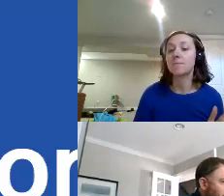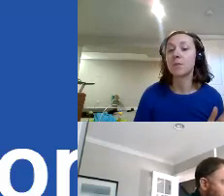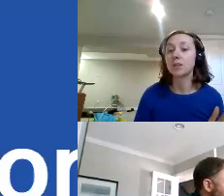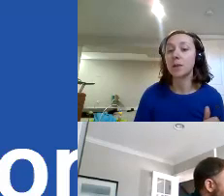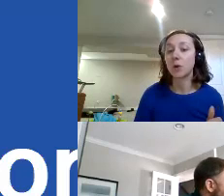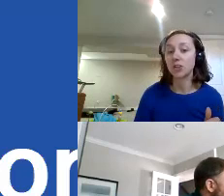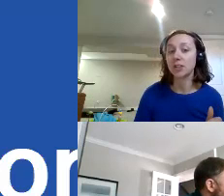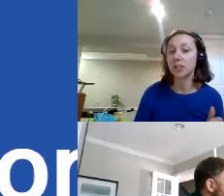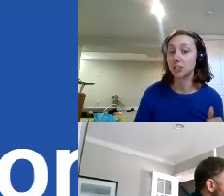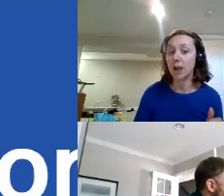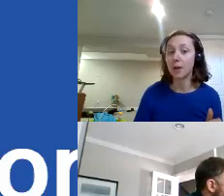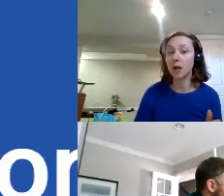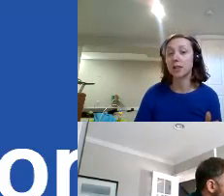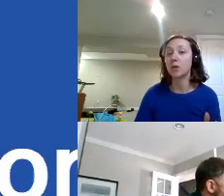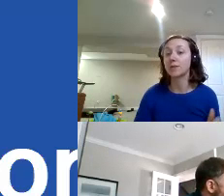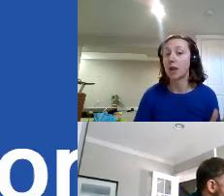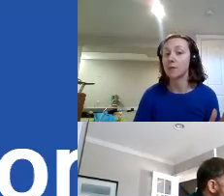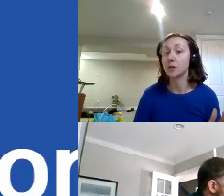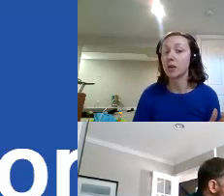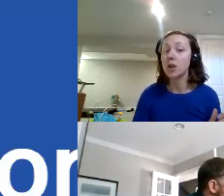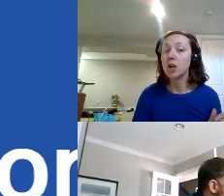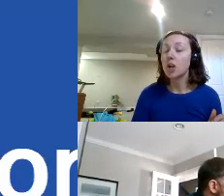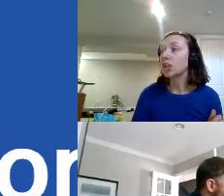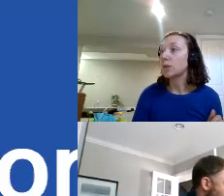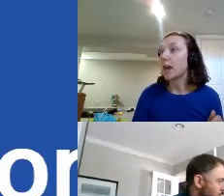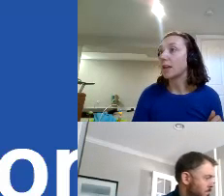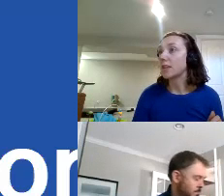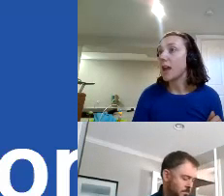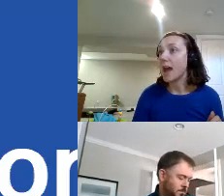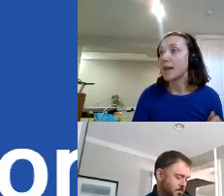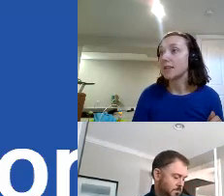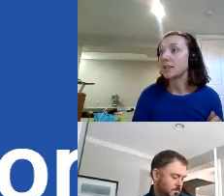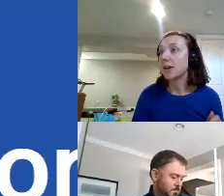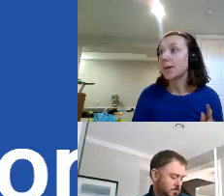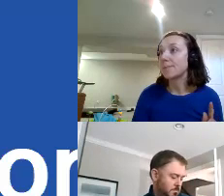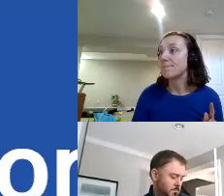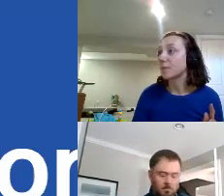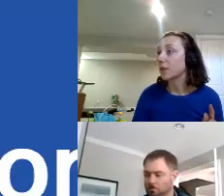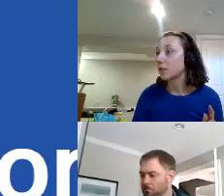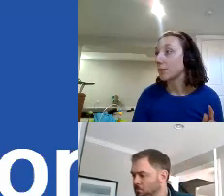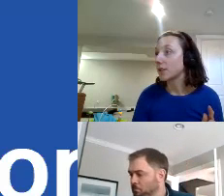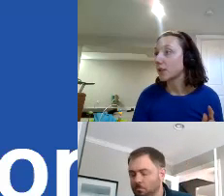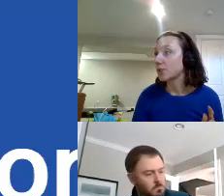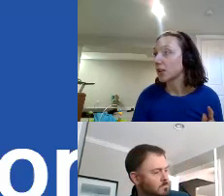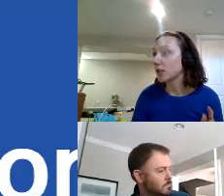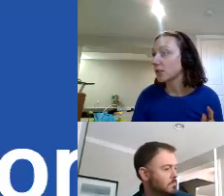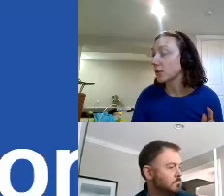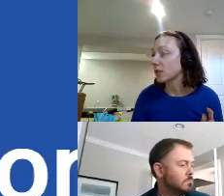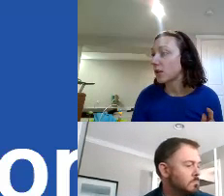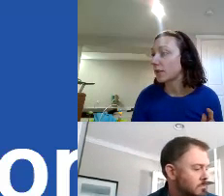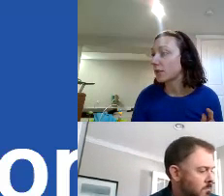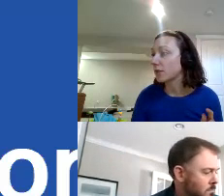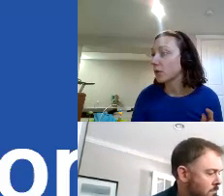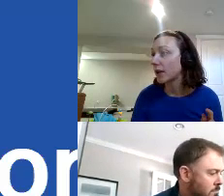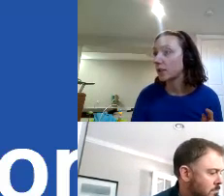to type questions into the chat box, and we'll have time for Q&A at the end. Let me stop sharing so